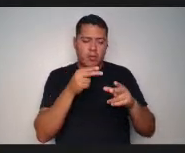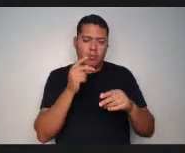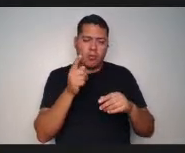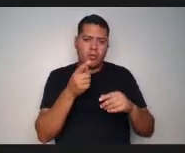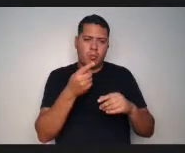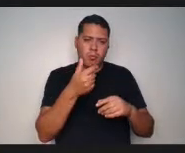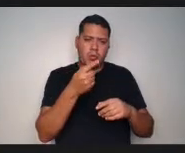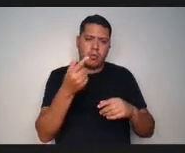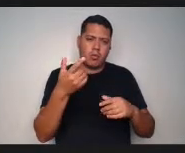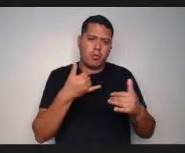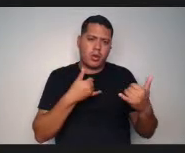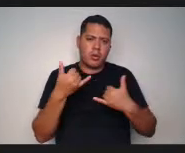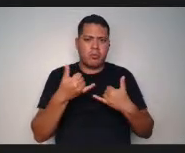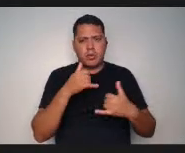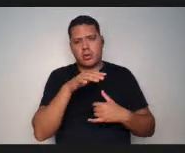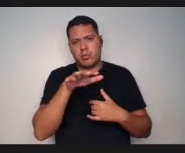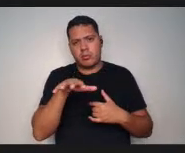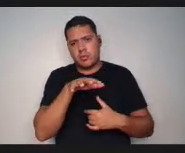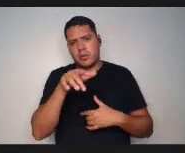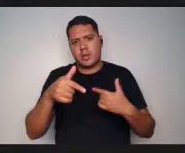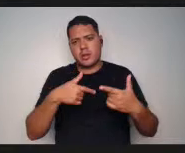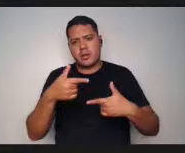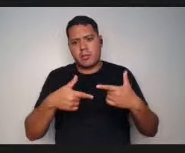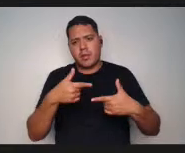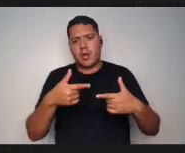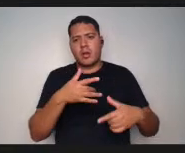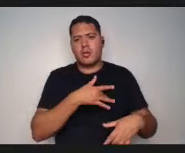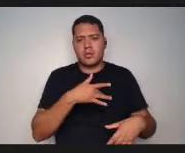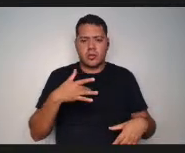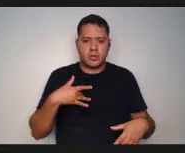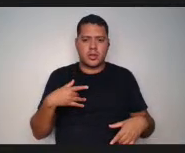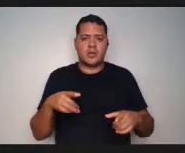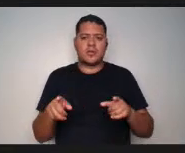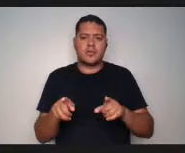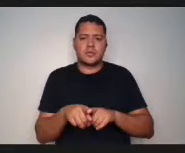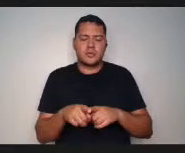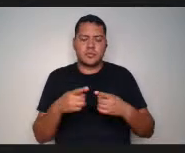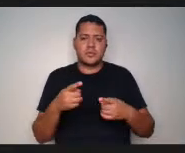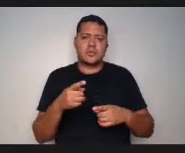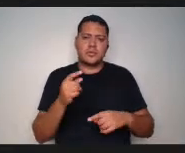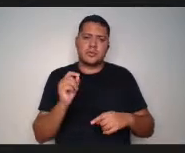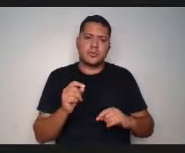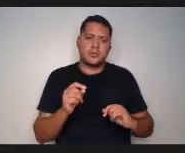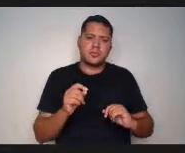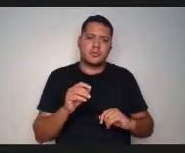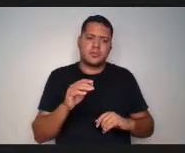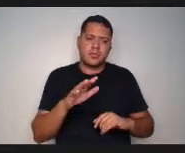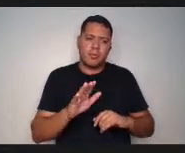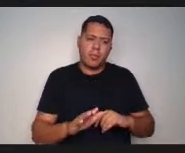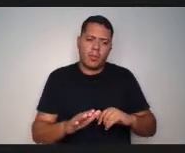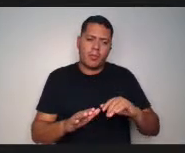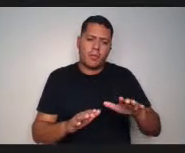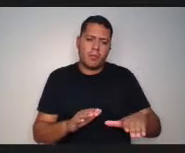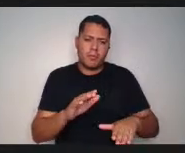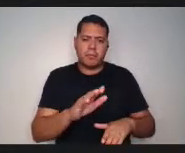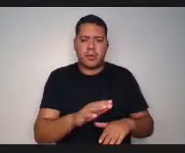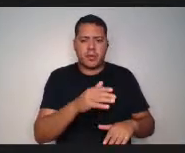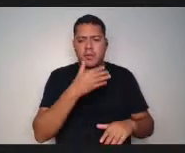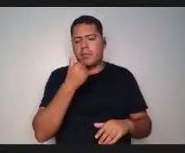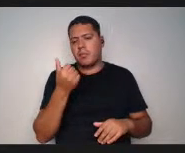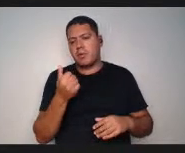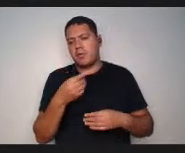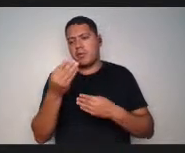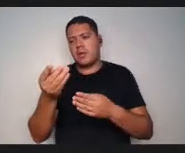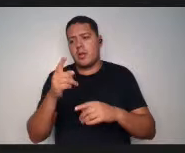which, you know, really is a step towards, you know, providing these tools and working with local and state